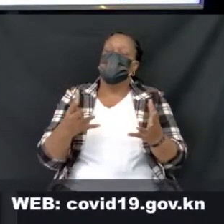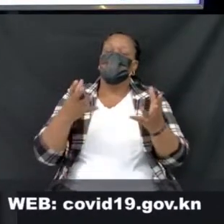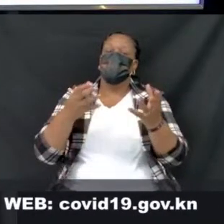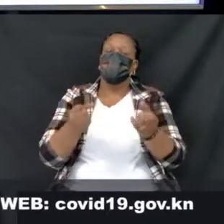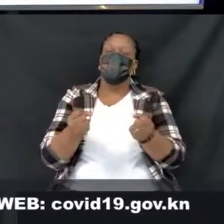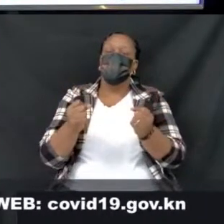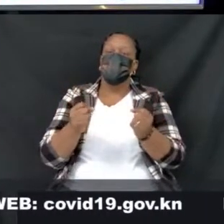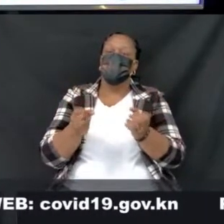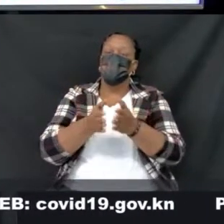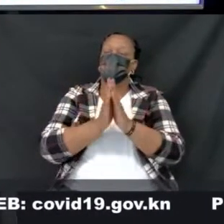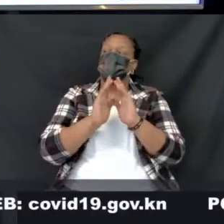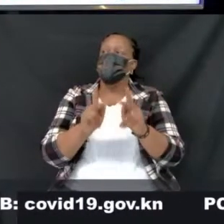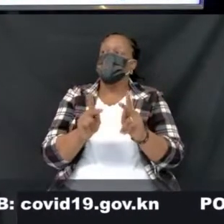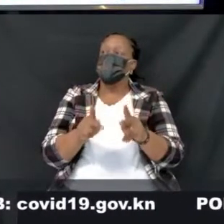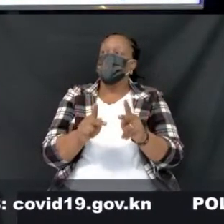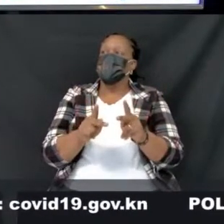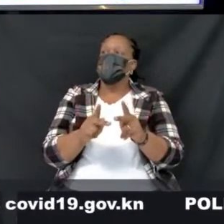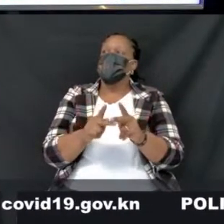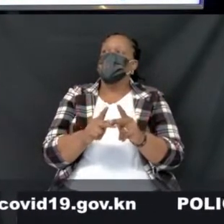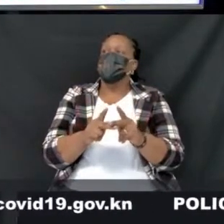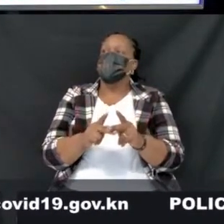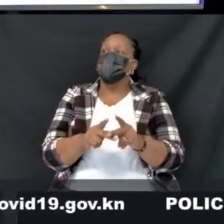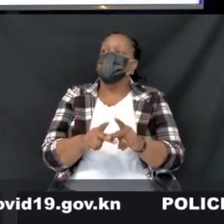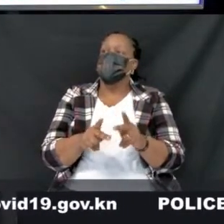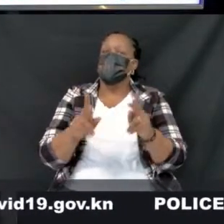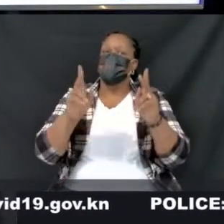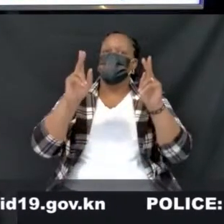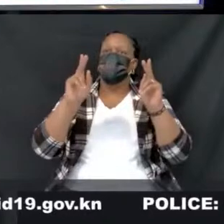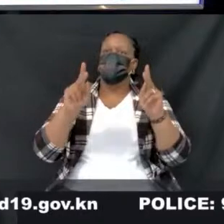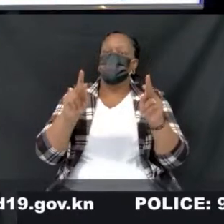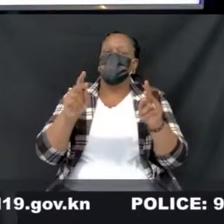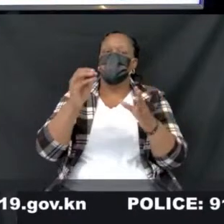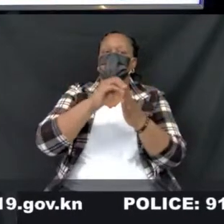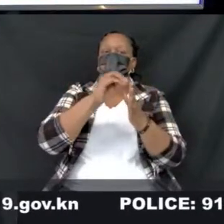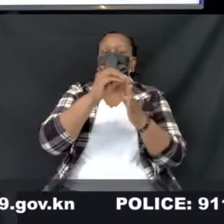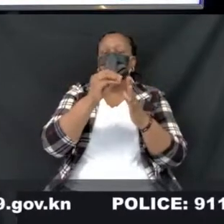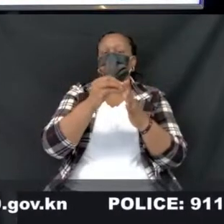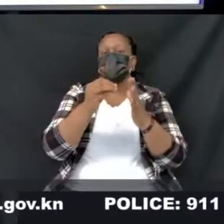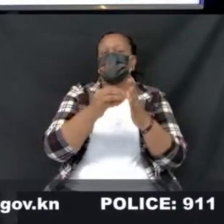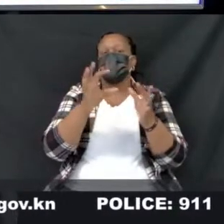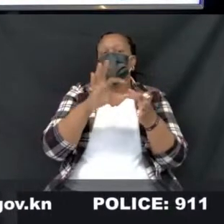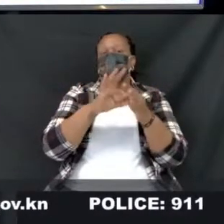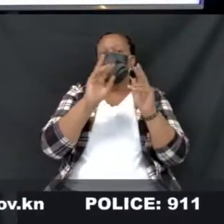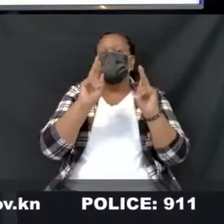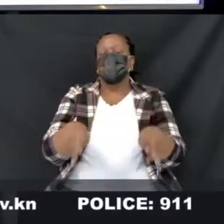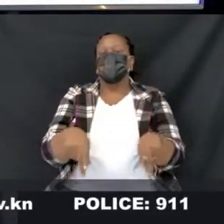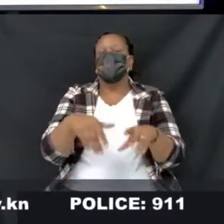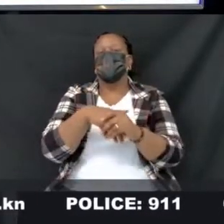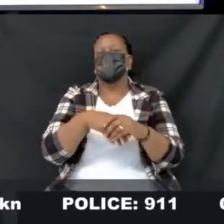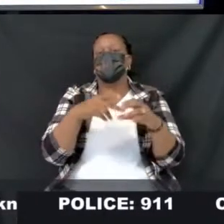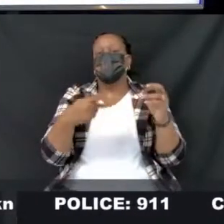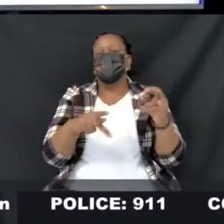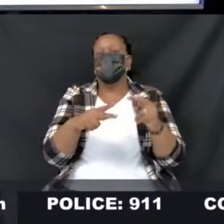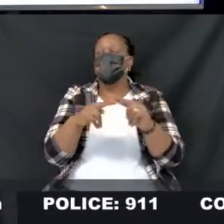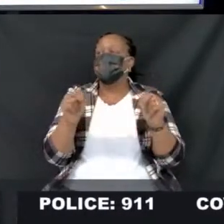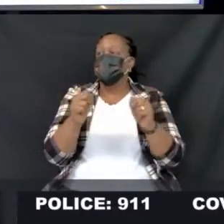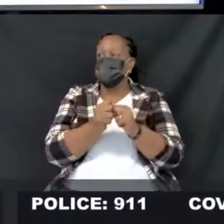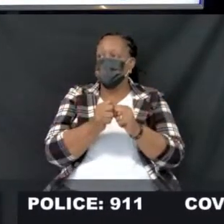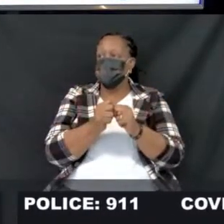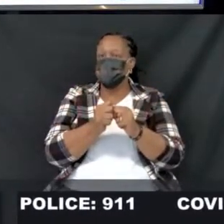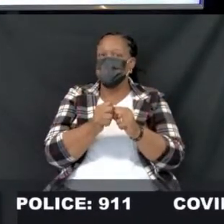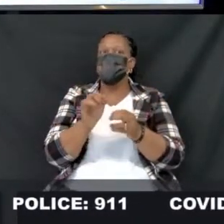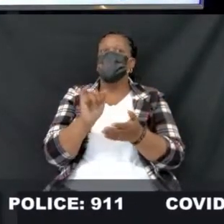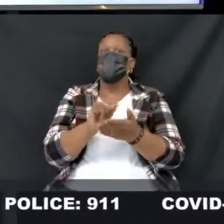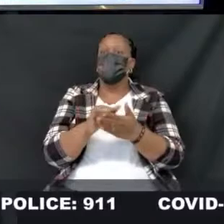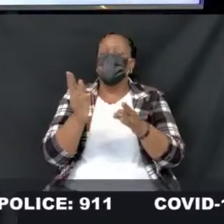2021-2022. The Population Housing Census is planned and performed by the Department of Statistics, and it is my